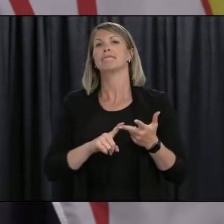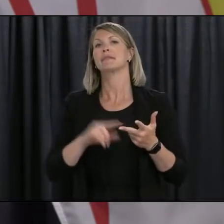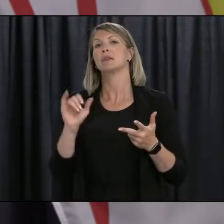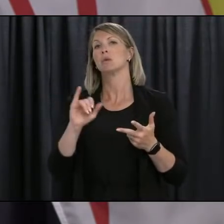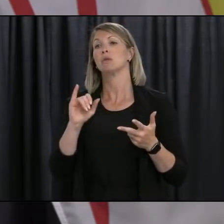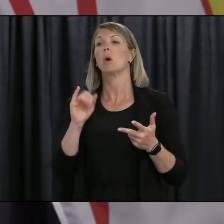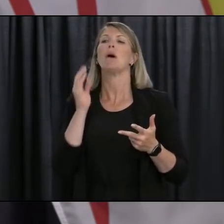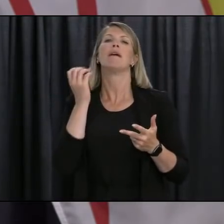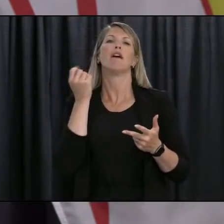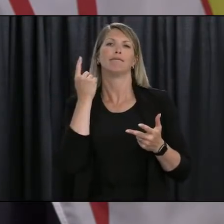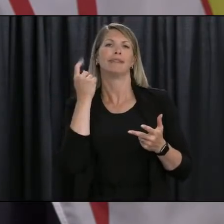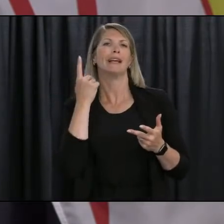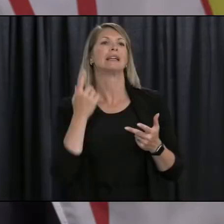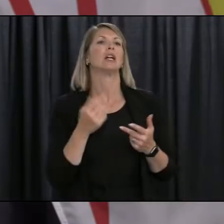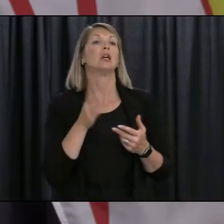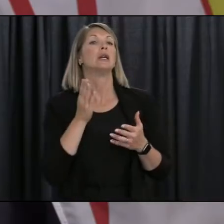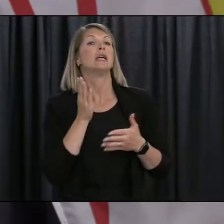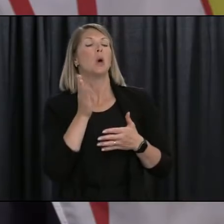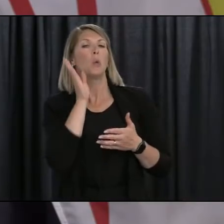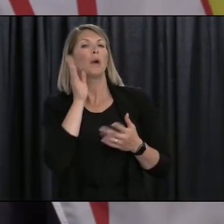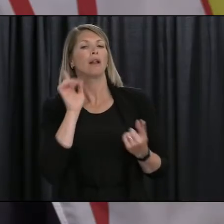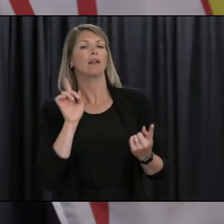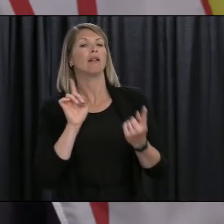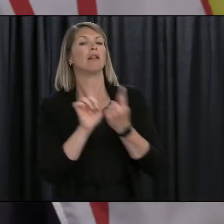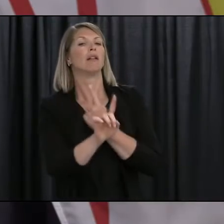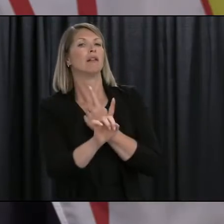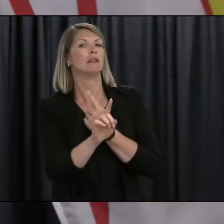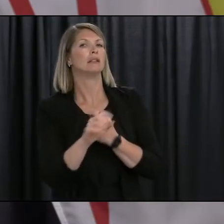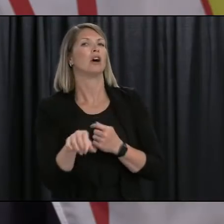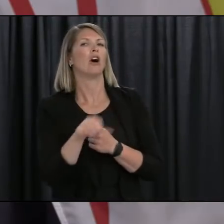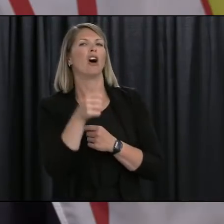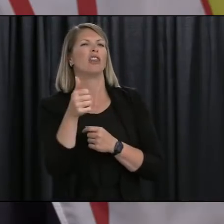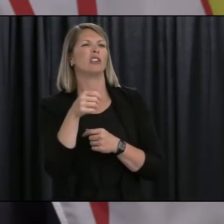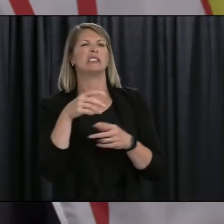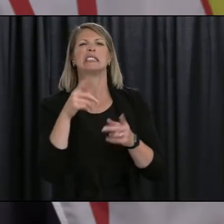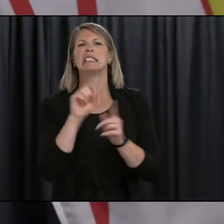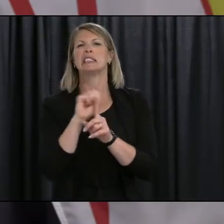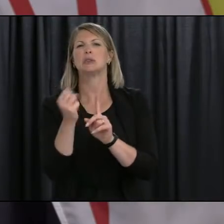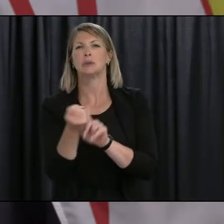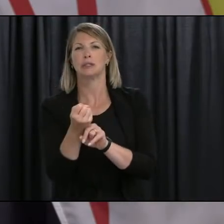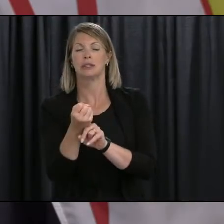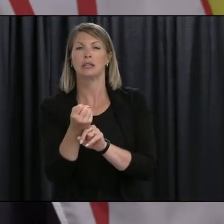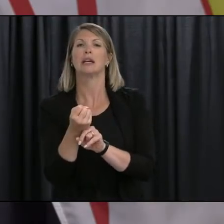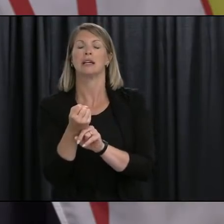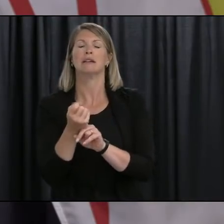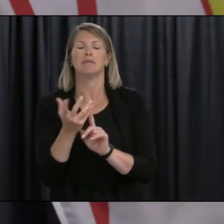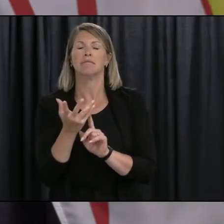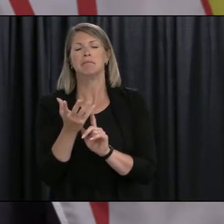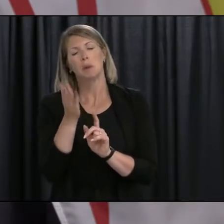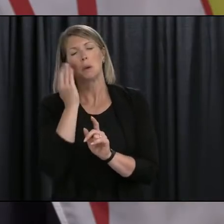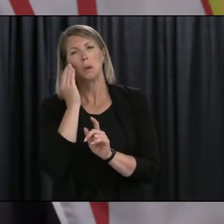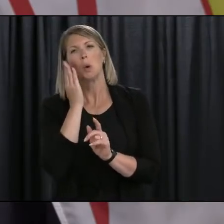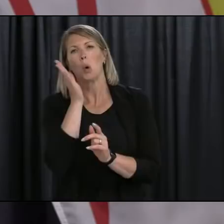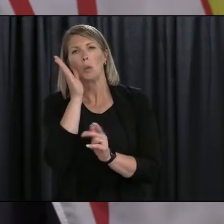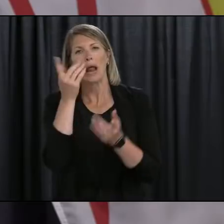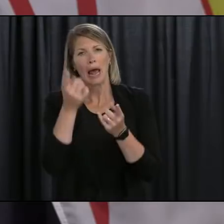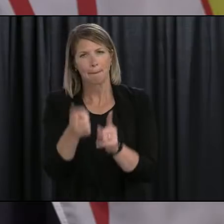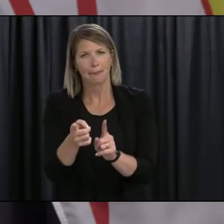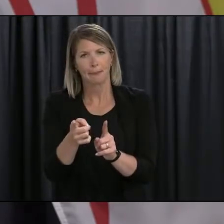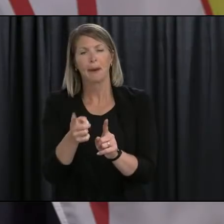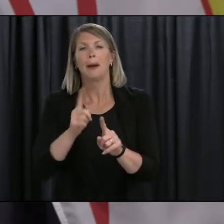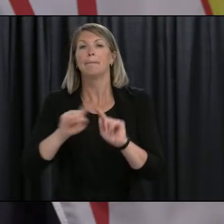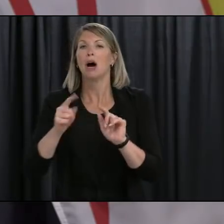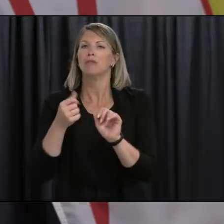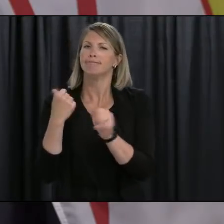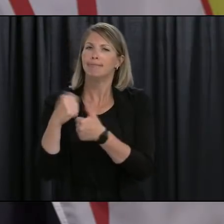contact of people outside of that extended bubble. But the really close and consistent contact that you have in your lives should still